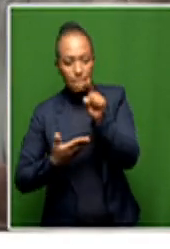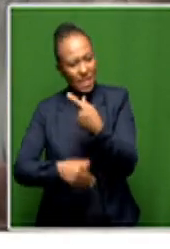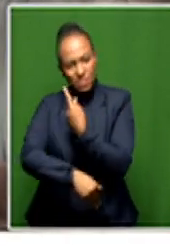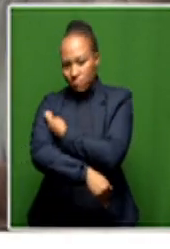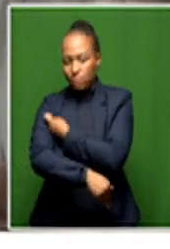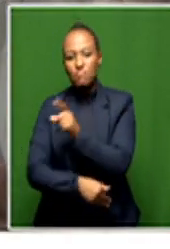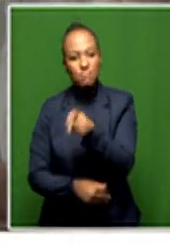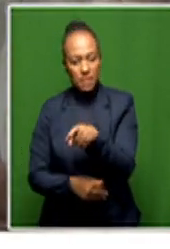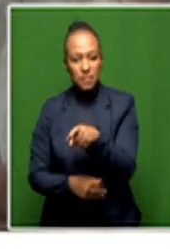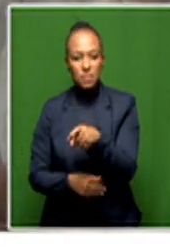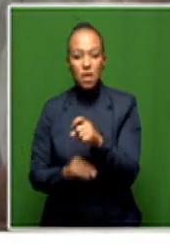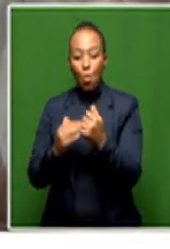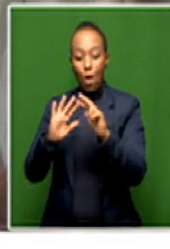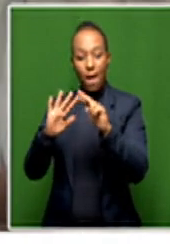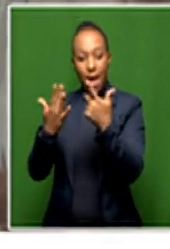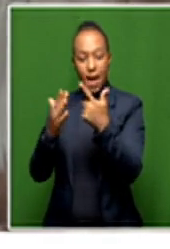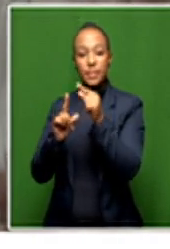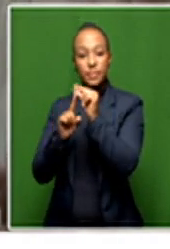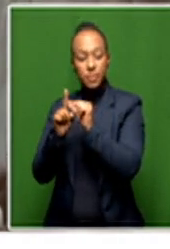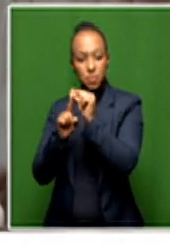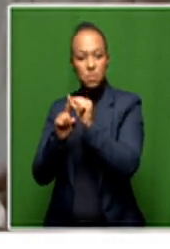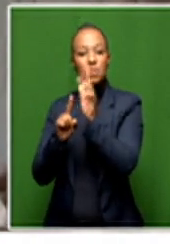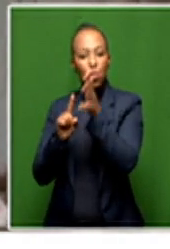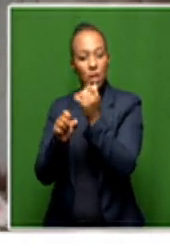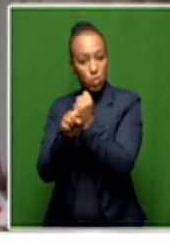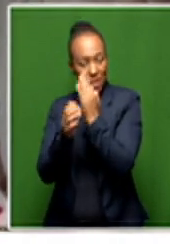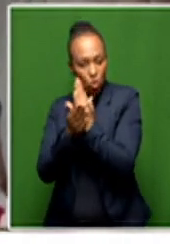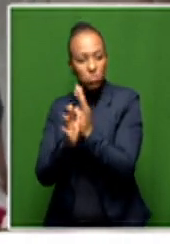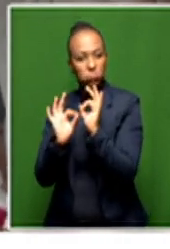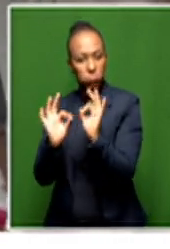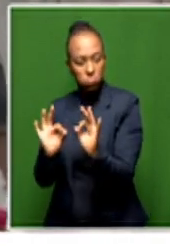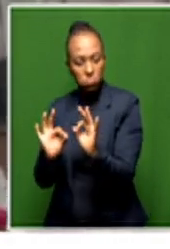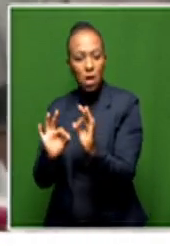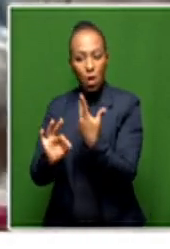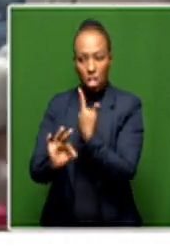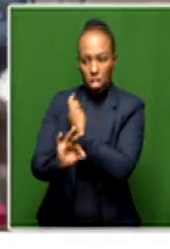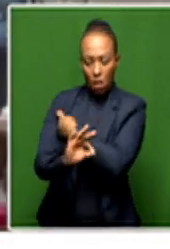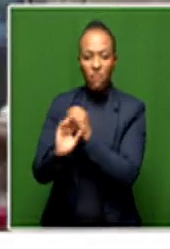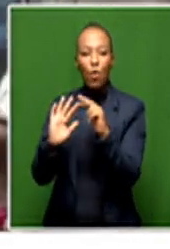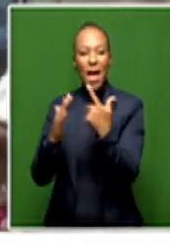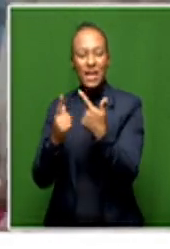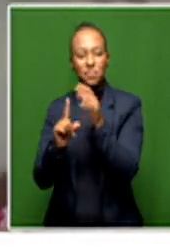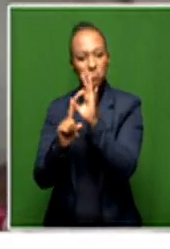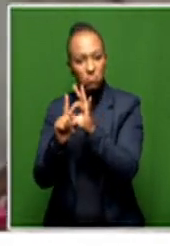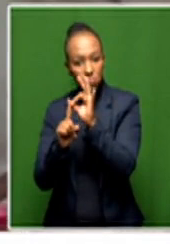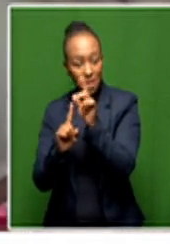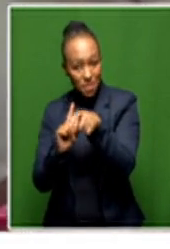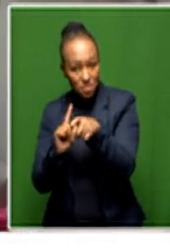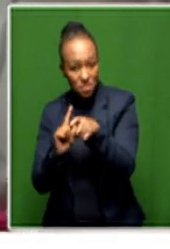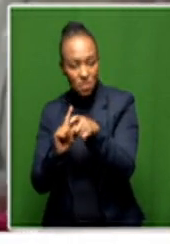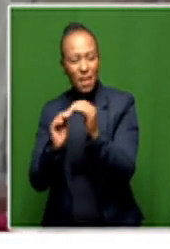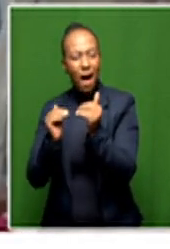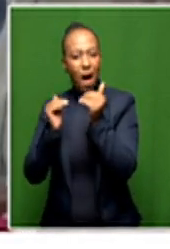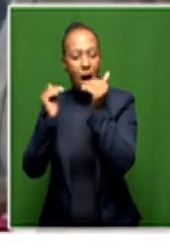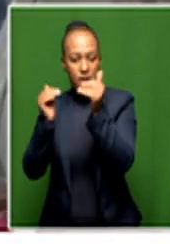8 degrees, when you do administer it, is that the temperature that you should be administering it into somebody? The